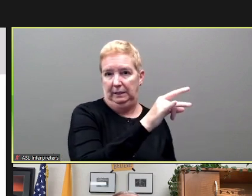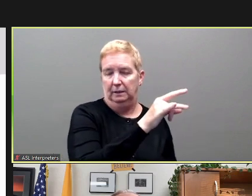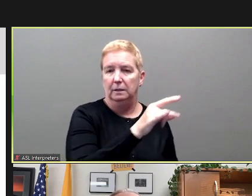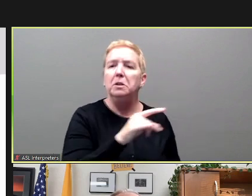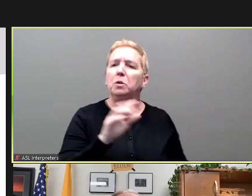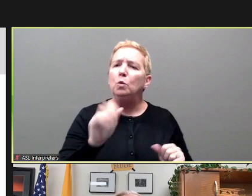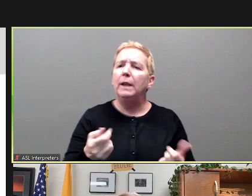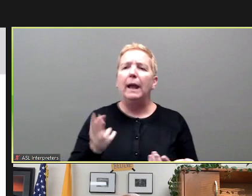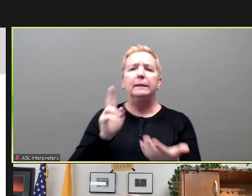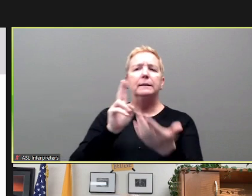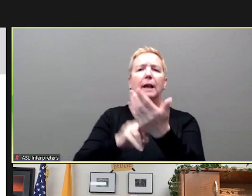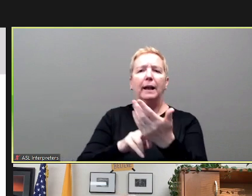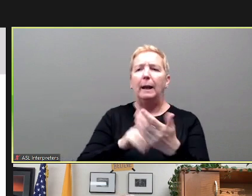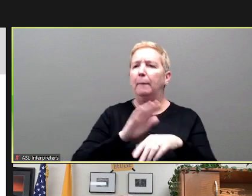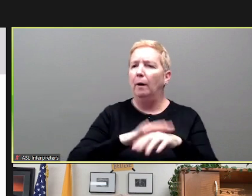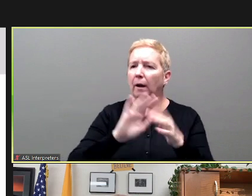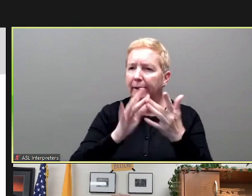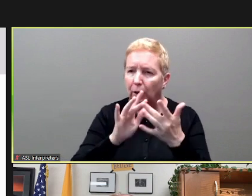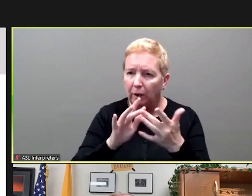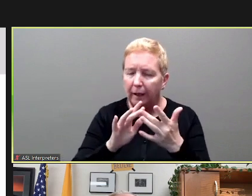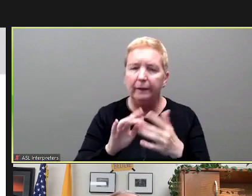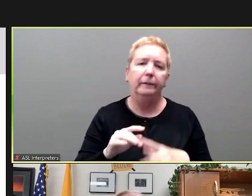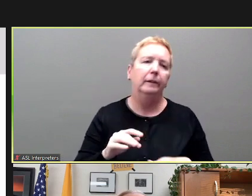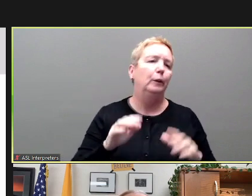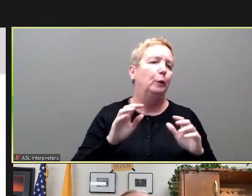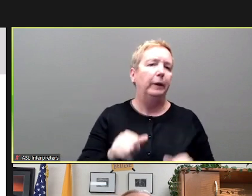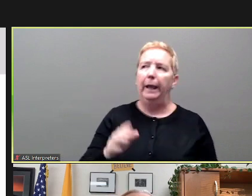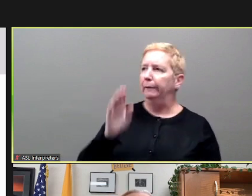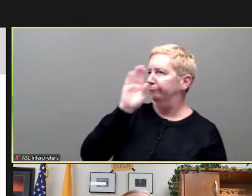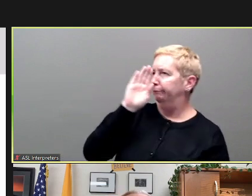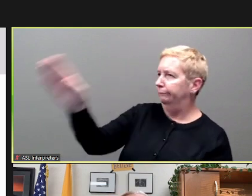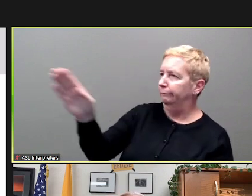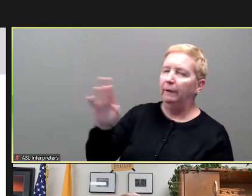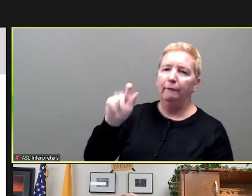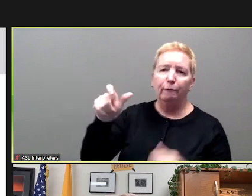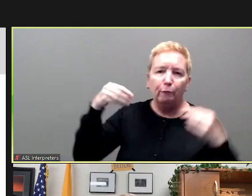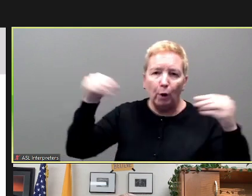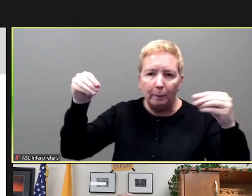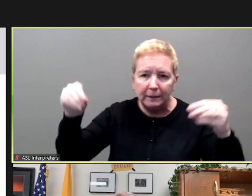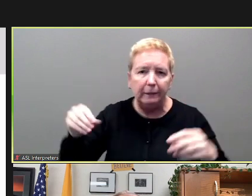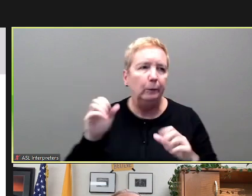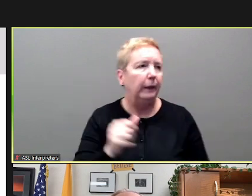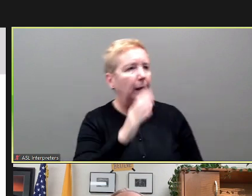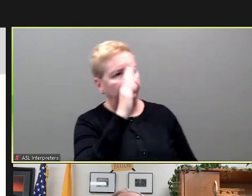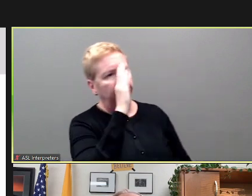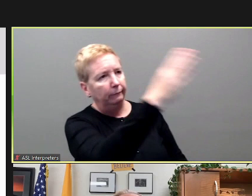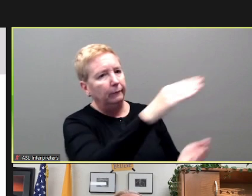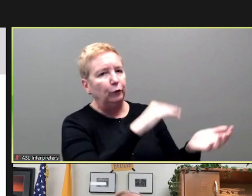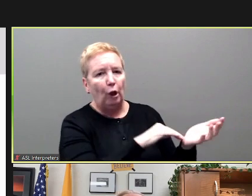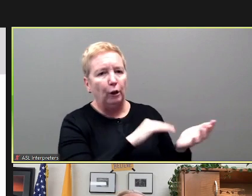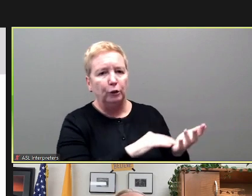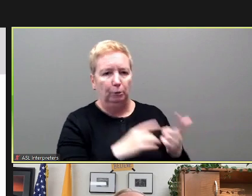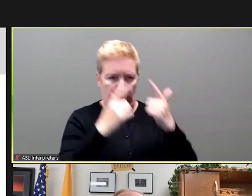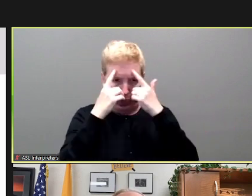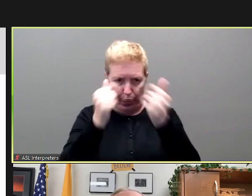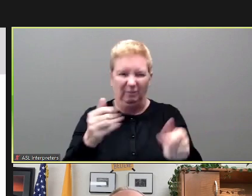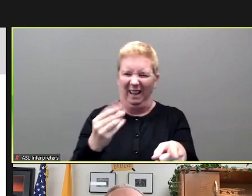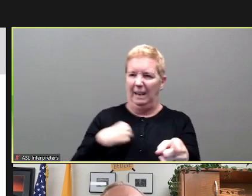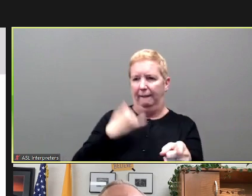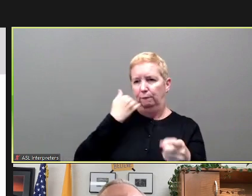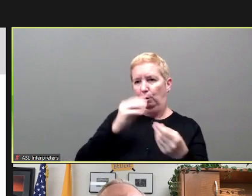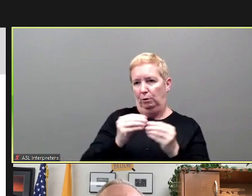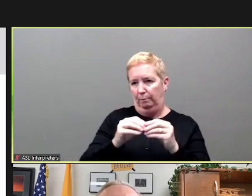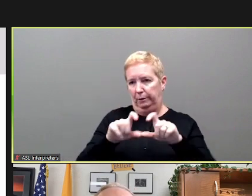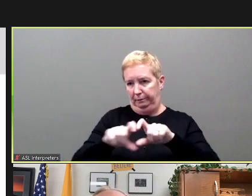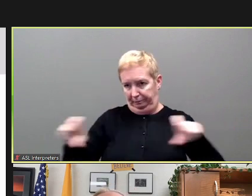up online. You can go through directly to your pharmacist, to your provider, and there's a phone number here. On the right, I